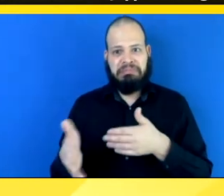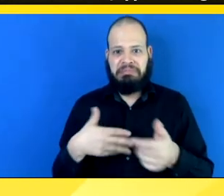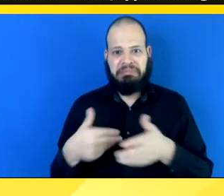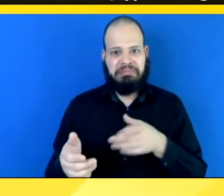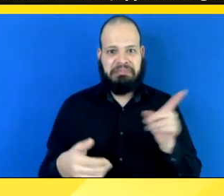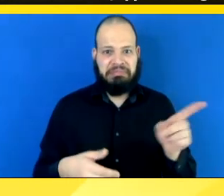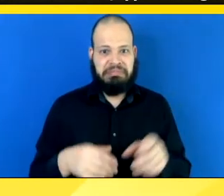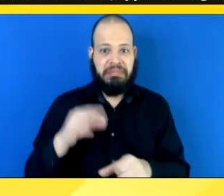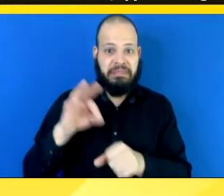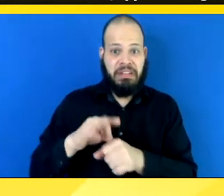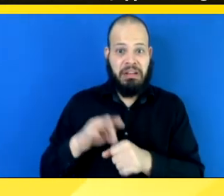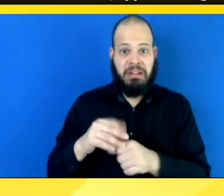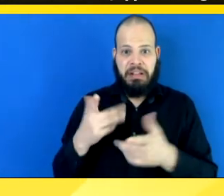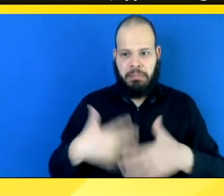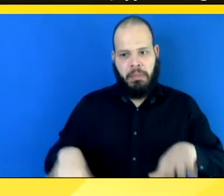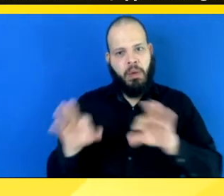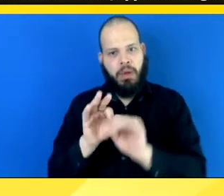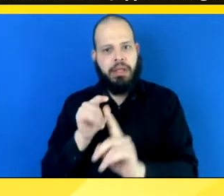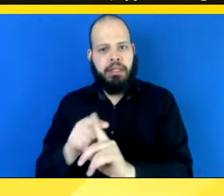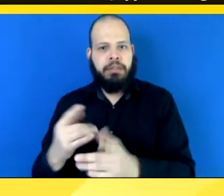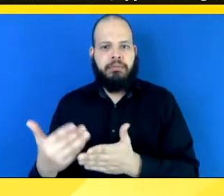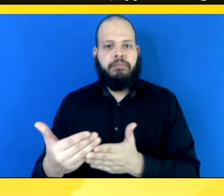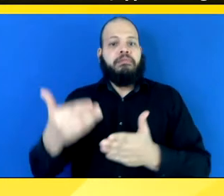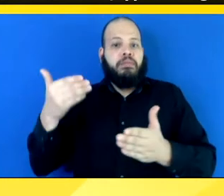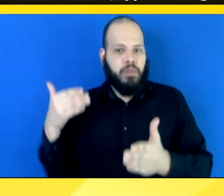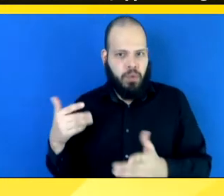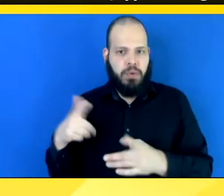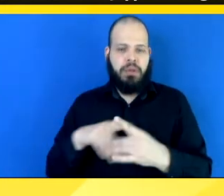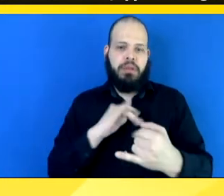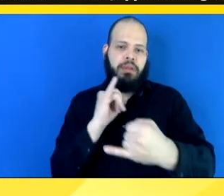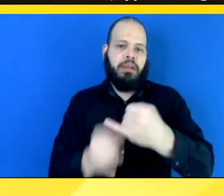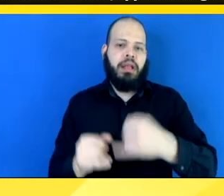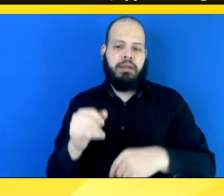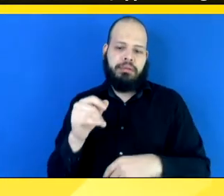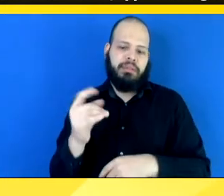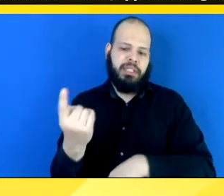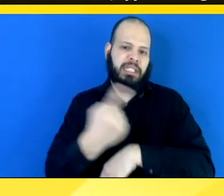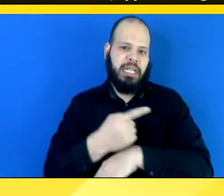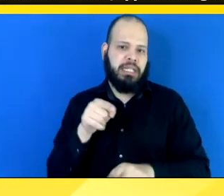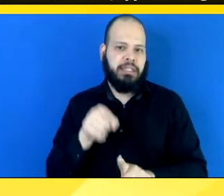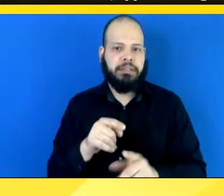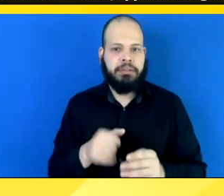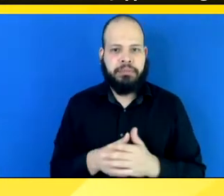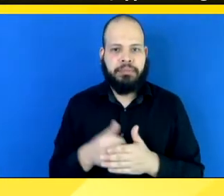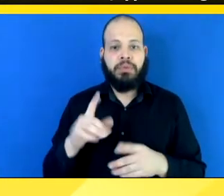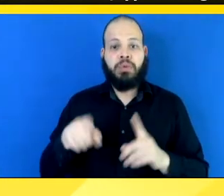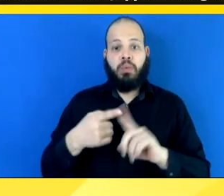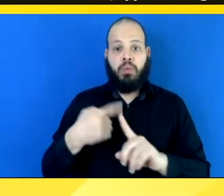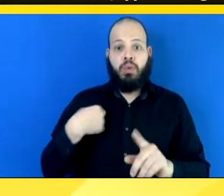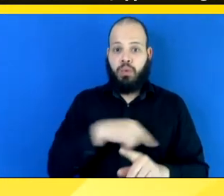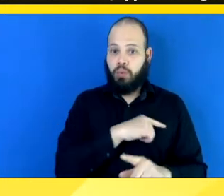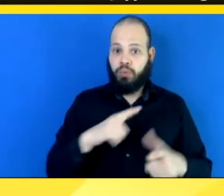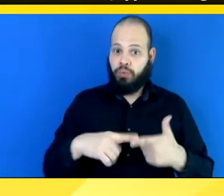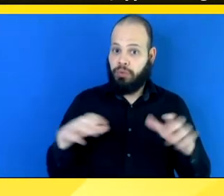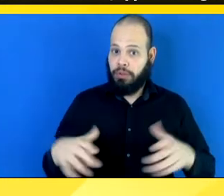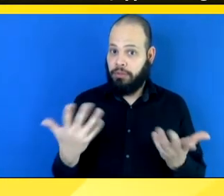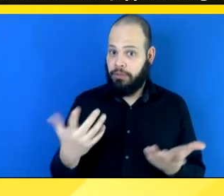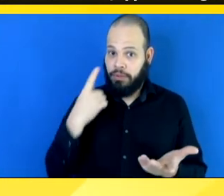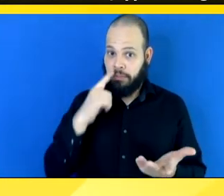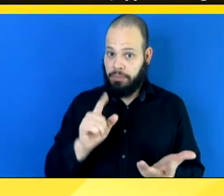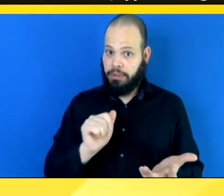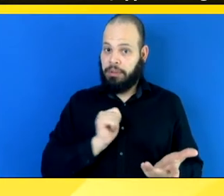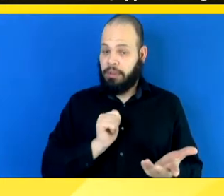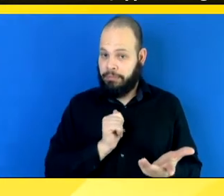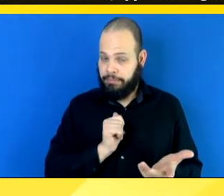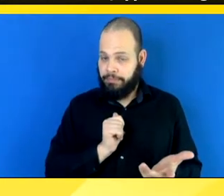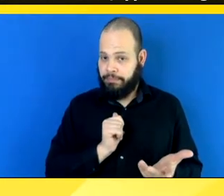there. Every time we do something for ourselves, we are doing it not just for ourselves, we're doing it